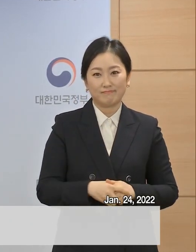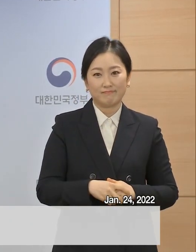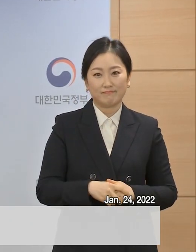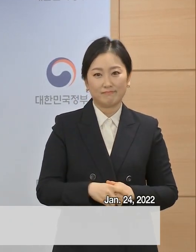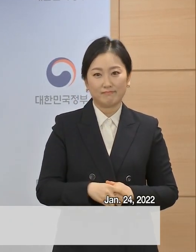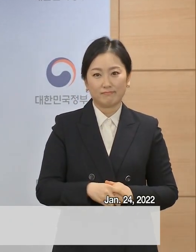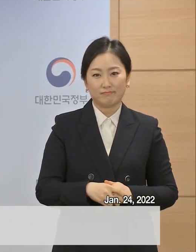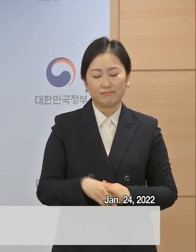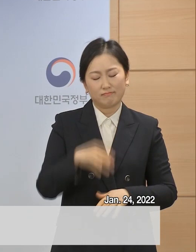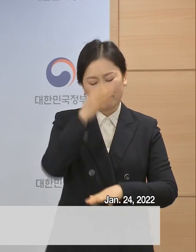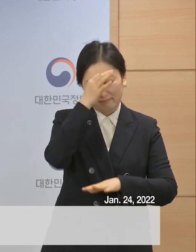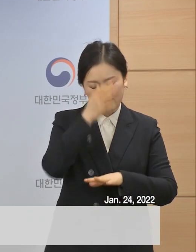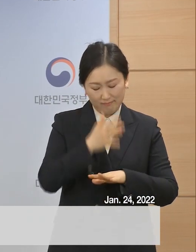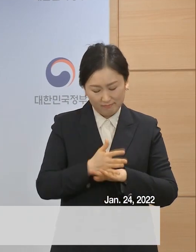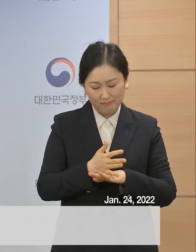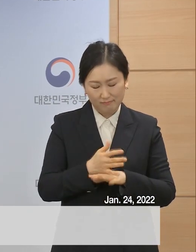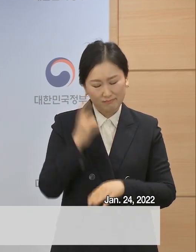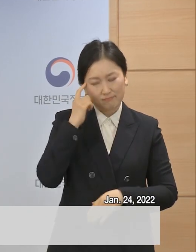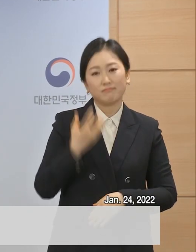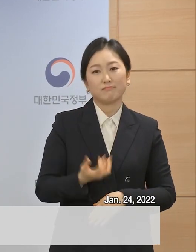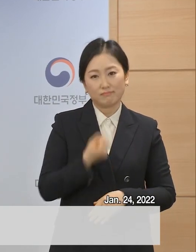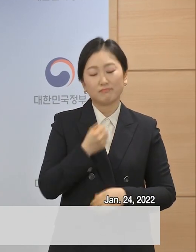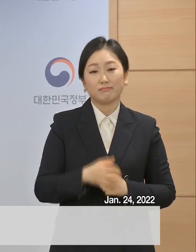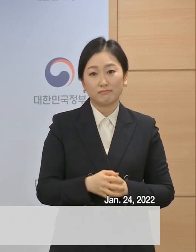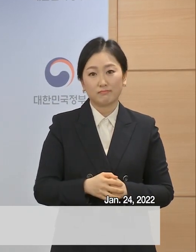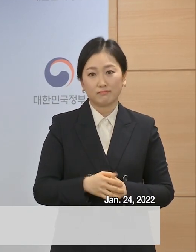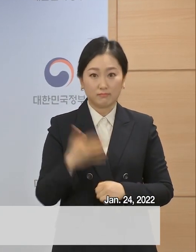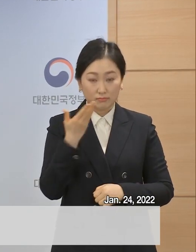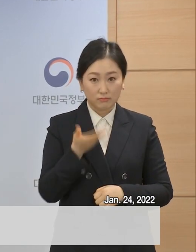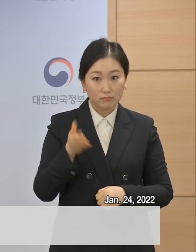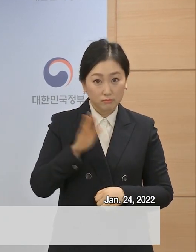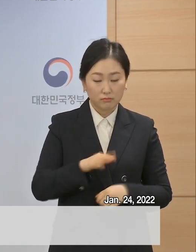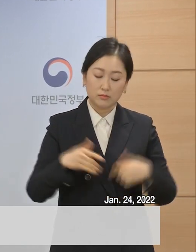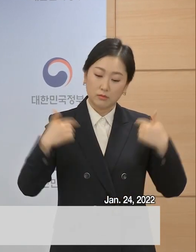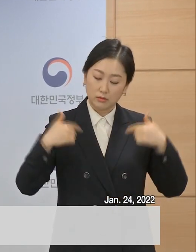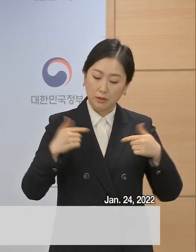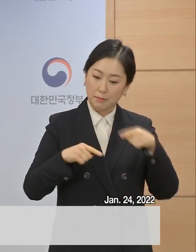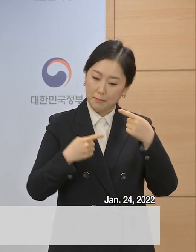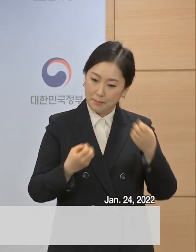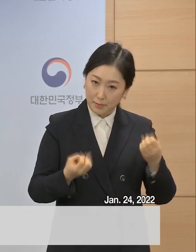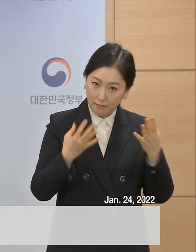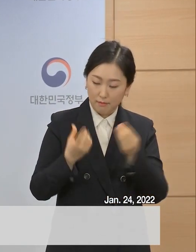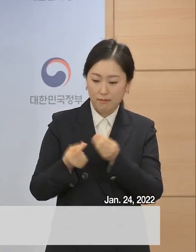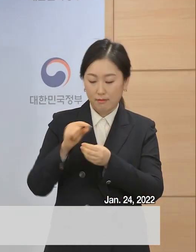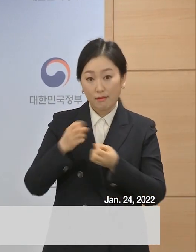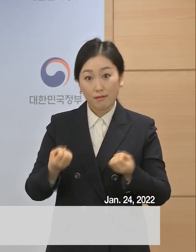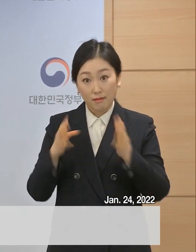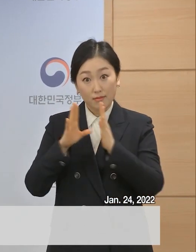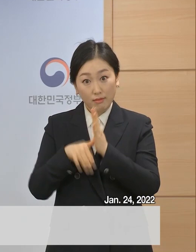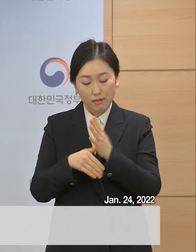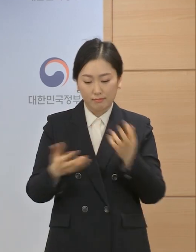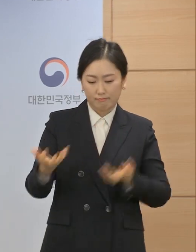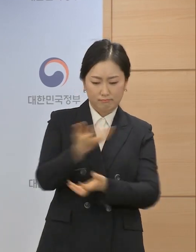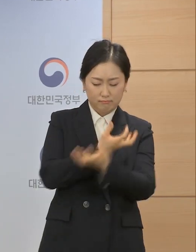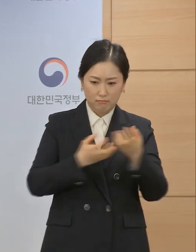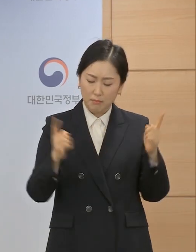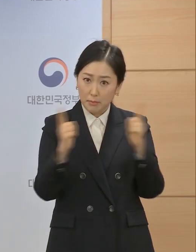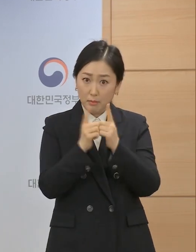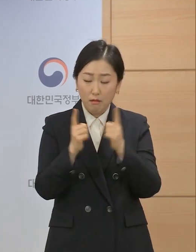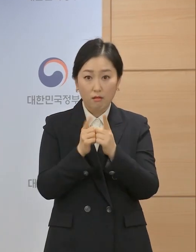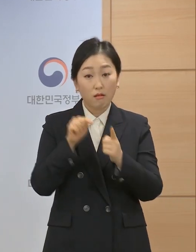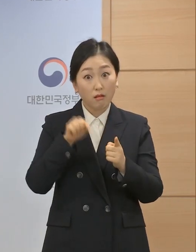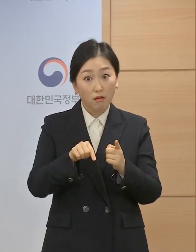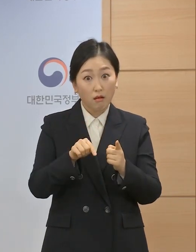this once. But we have seen how movement across the country at major holidays can worsen the COVID-19